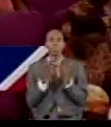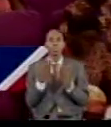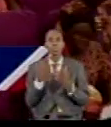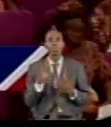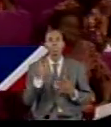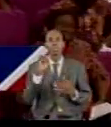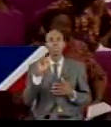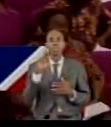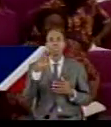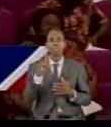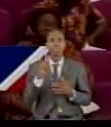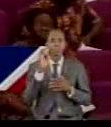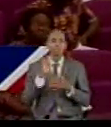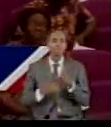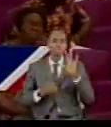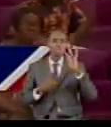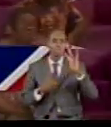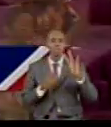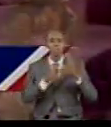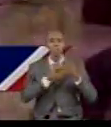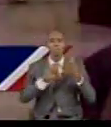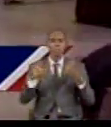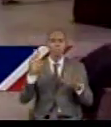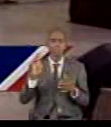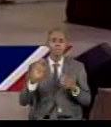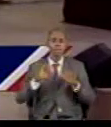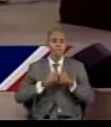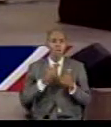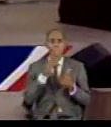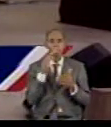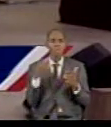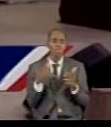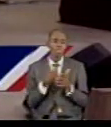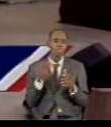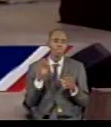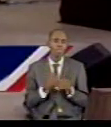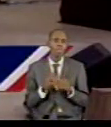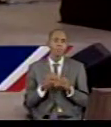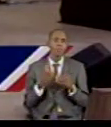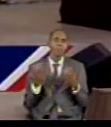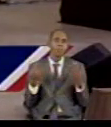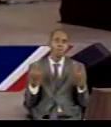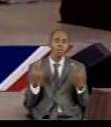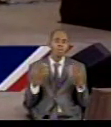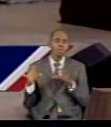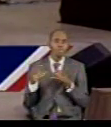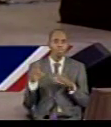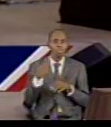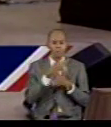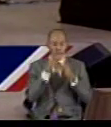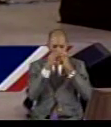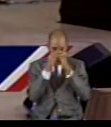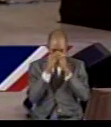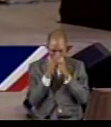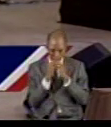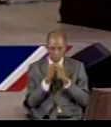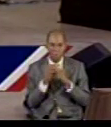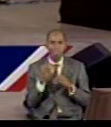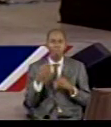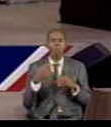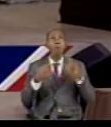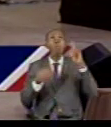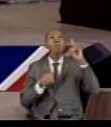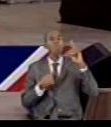7, reading from verse 7, howbeit in vain do they worship me, teaching